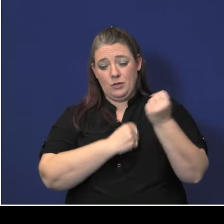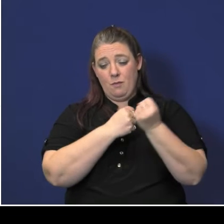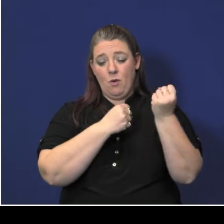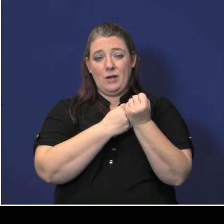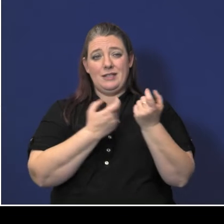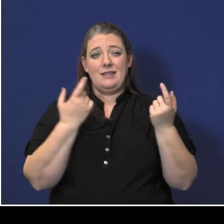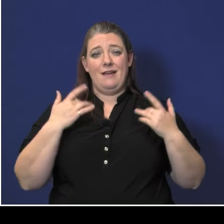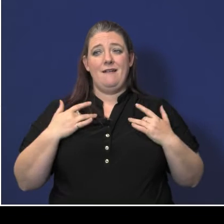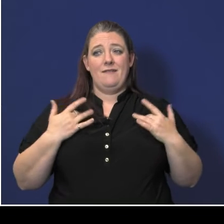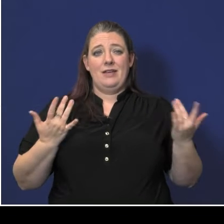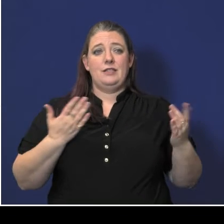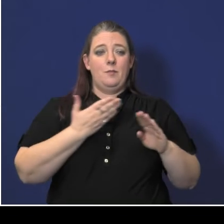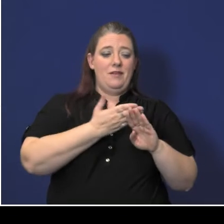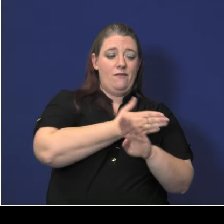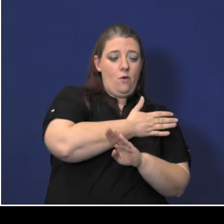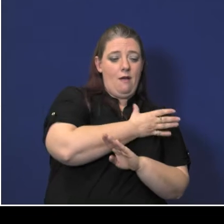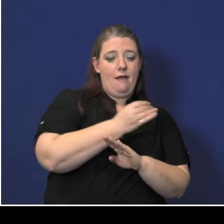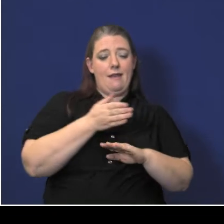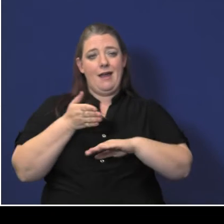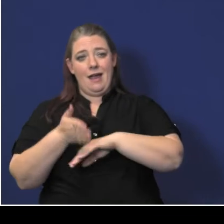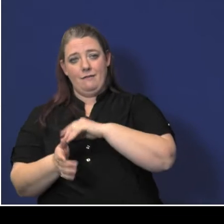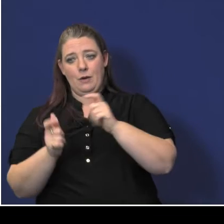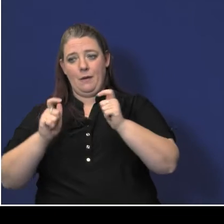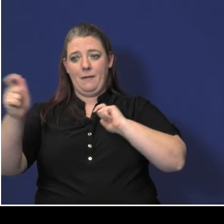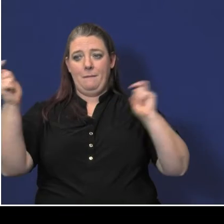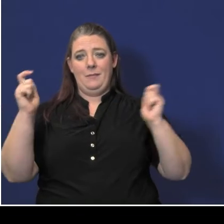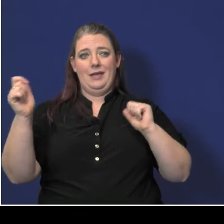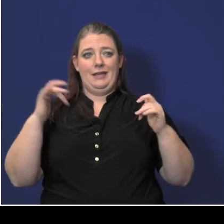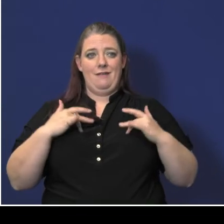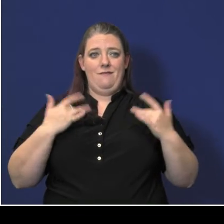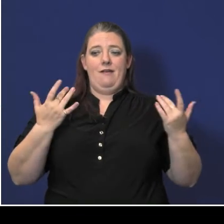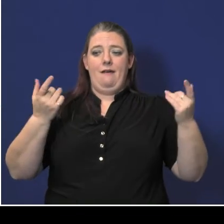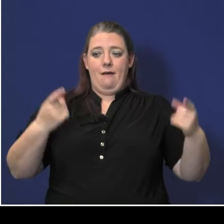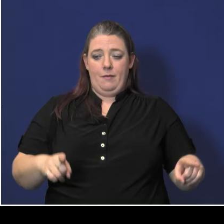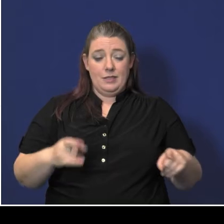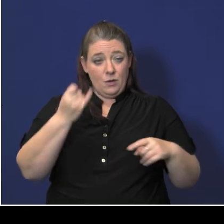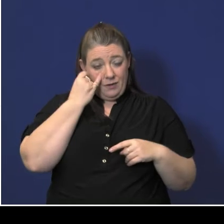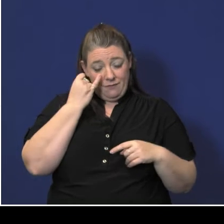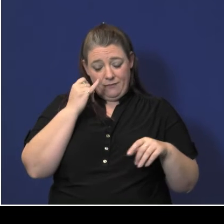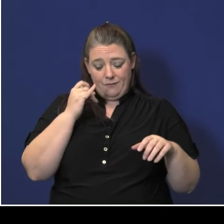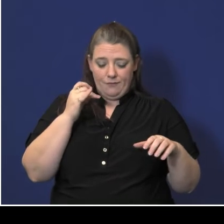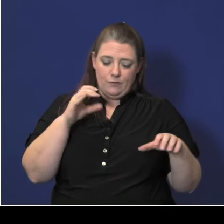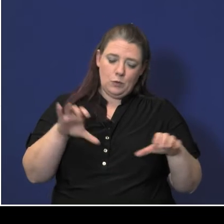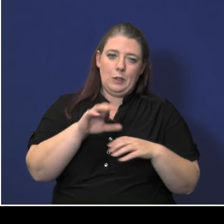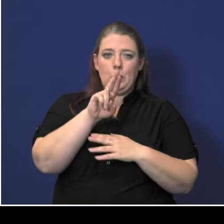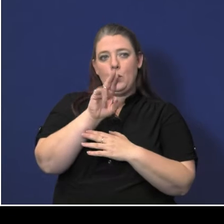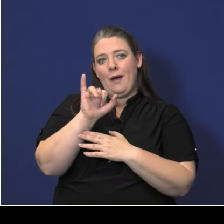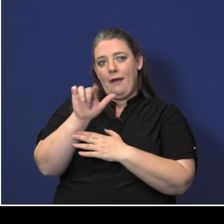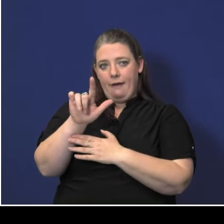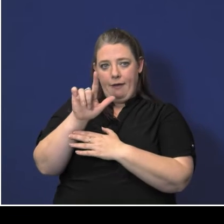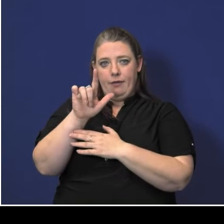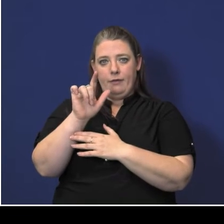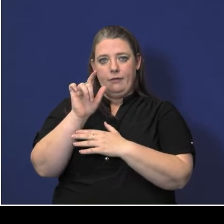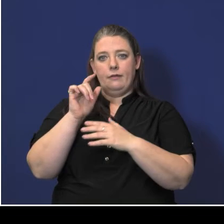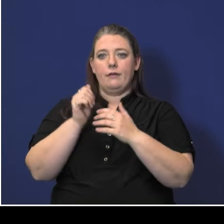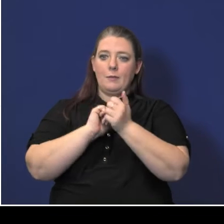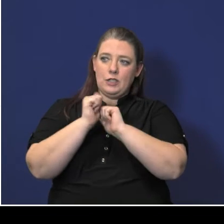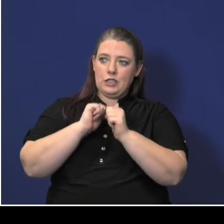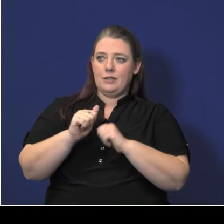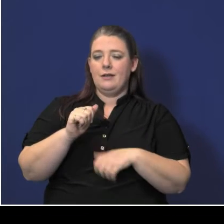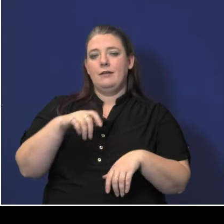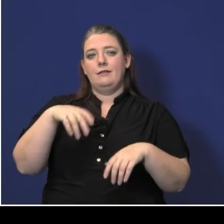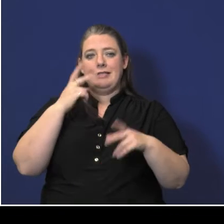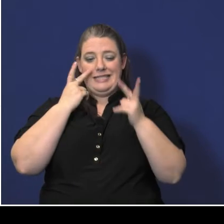events before and after a major event taking place in the auditorium. So if you're doing UIL competitions, sight reading, there are